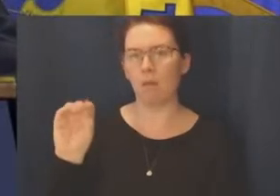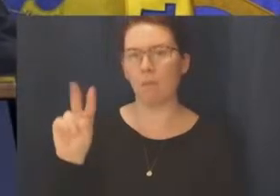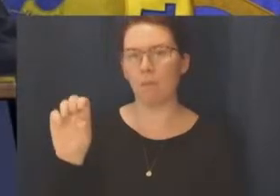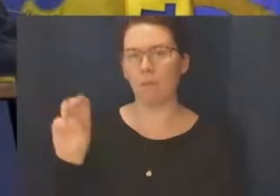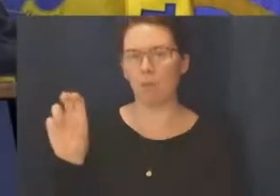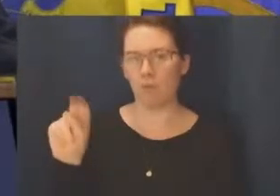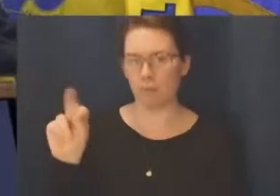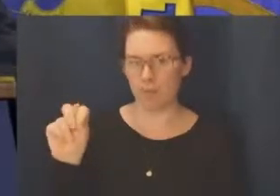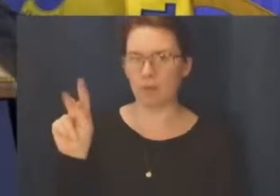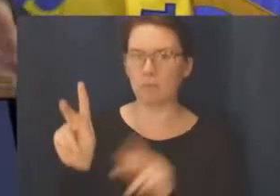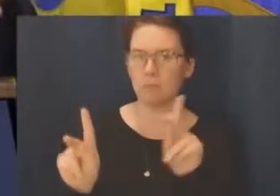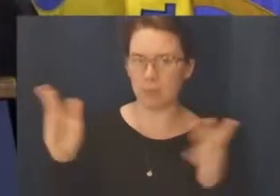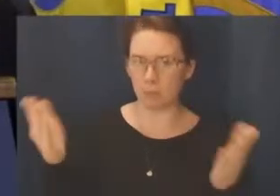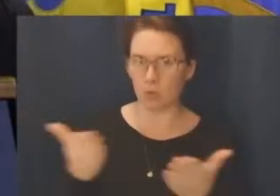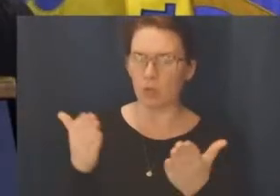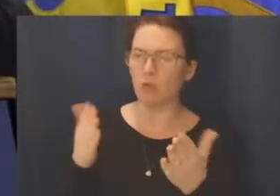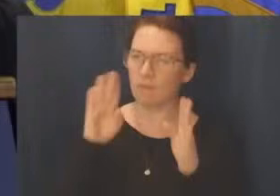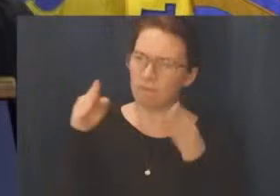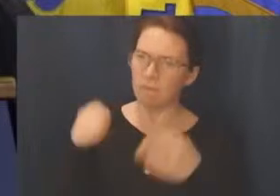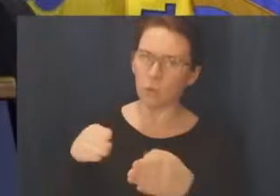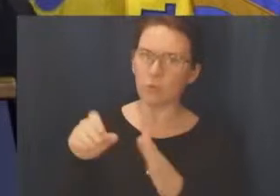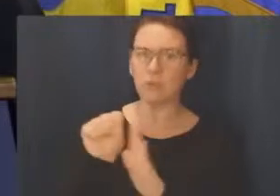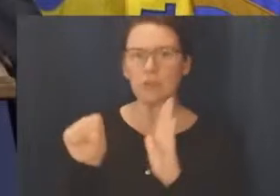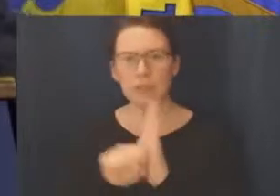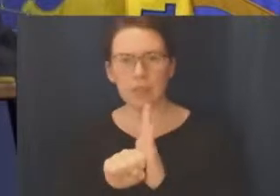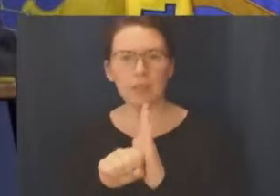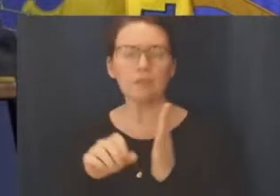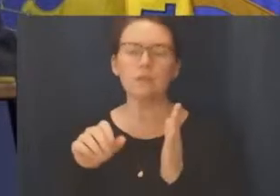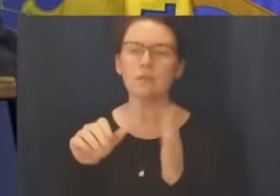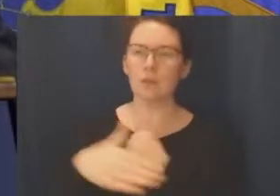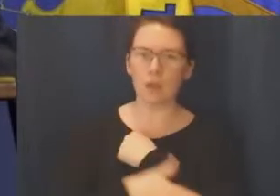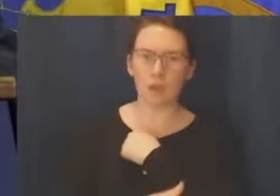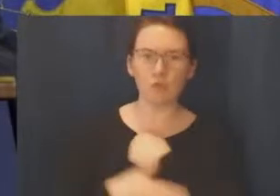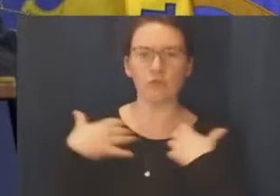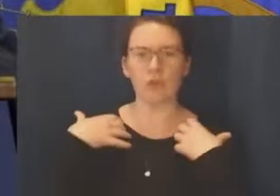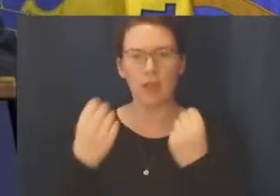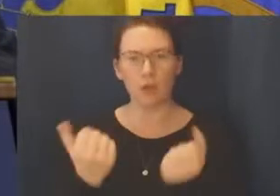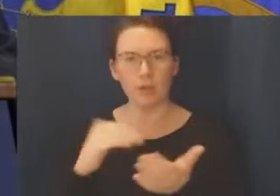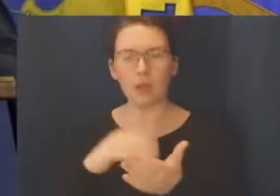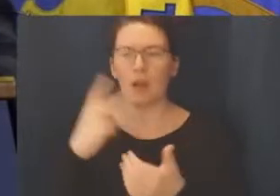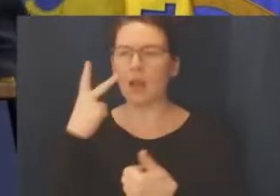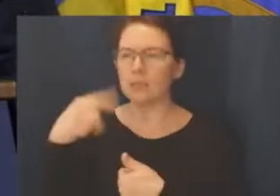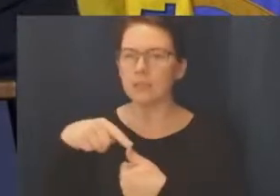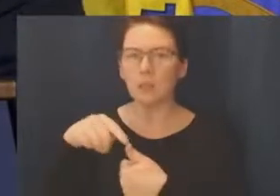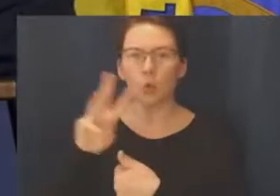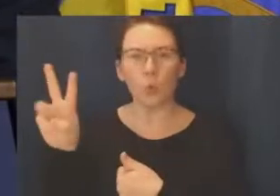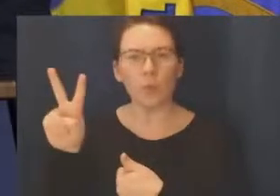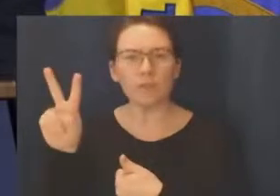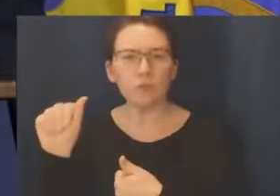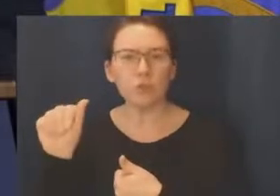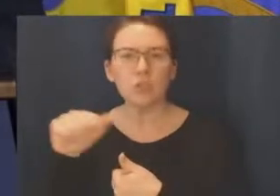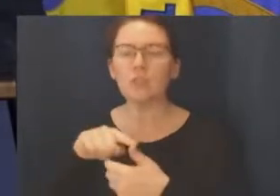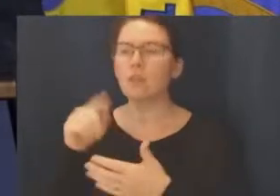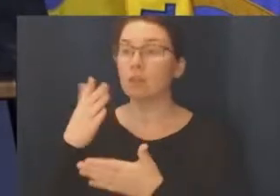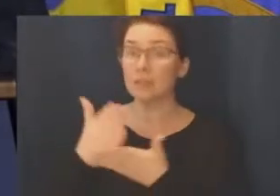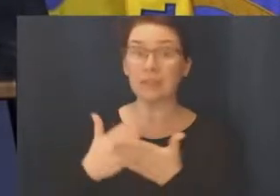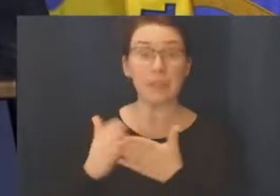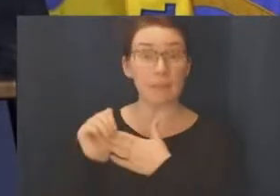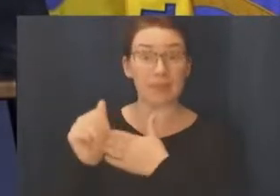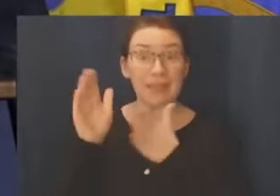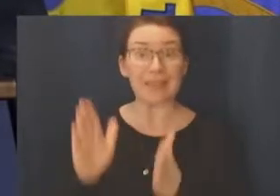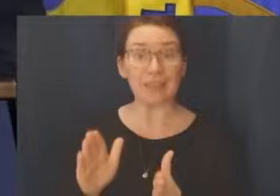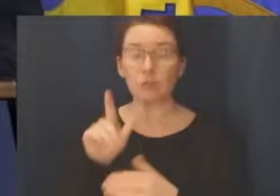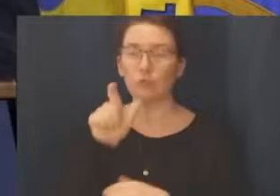country healthy again. And I know there's some people here from West Virginia, some of our leaders who really led the way for the